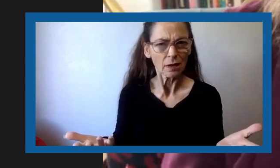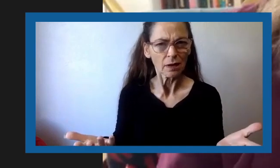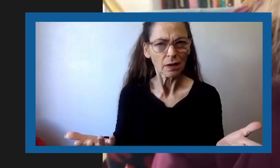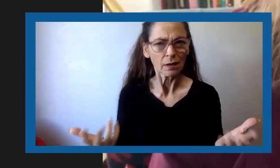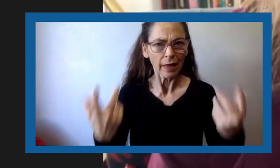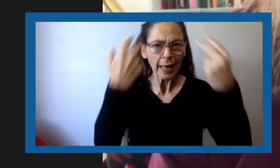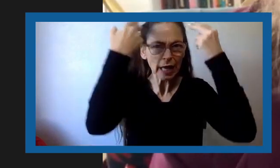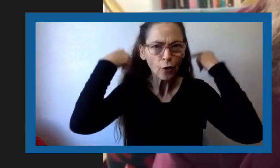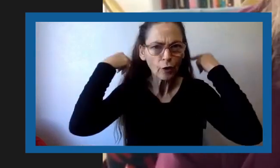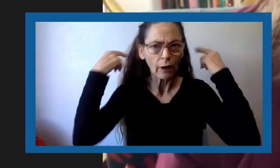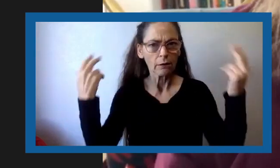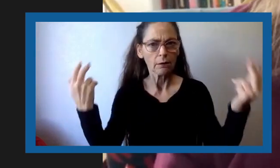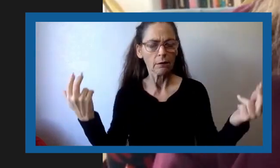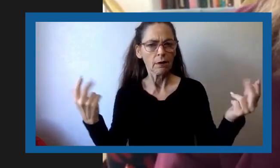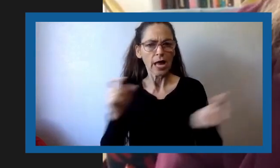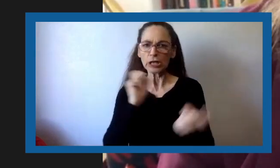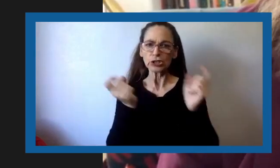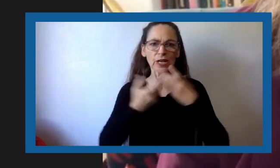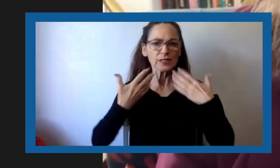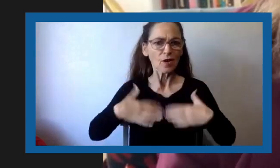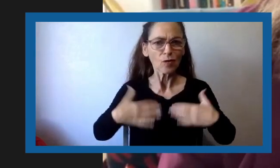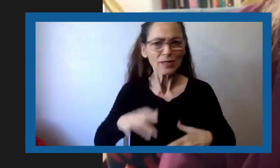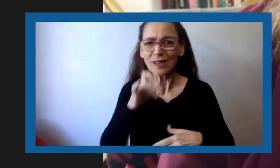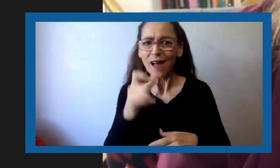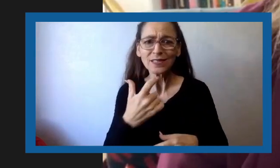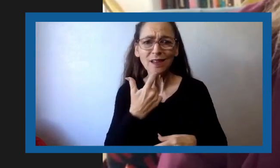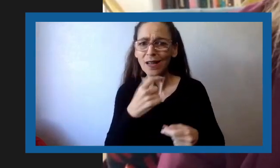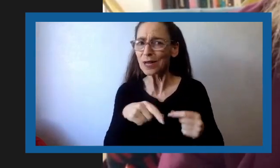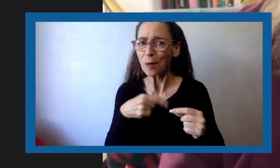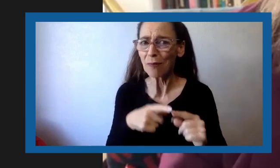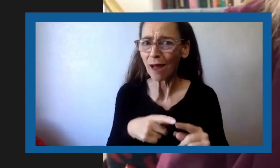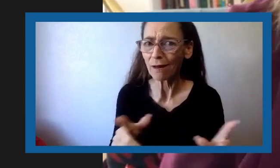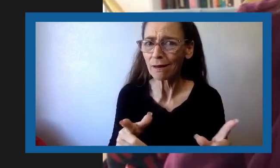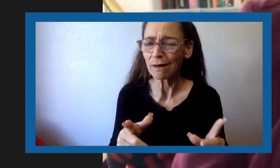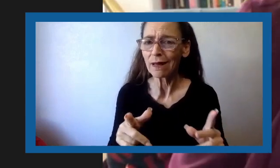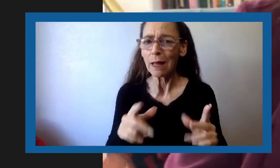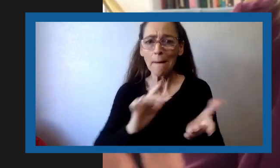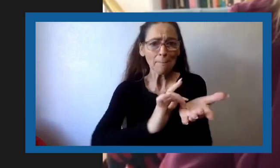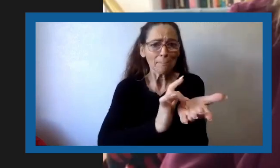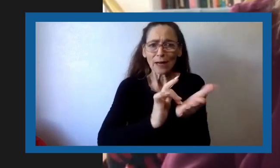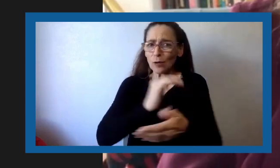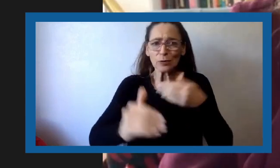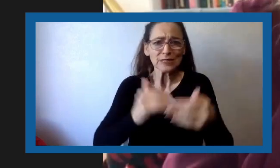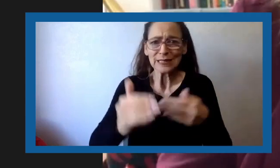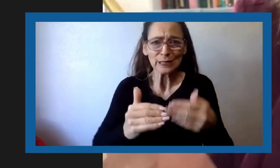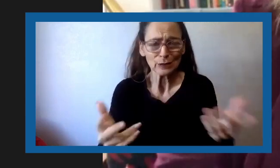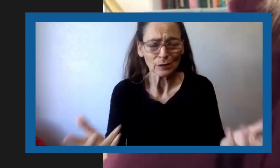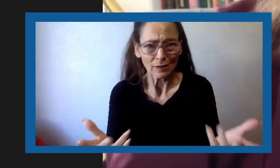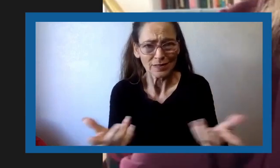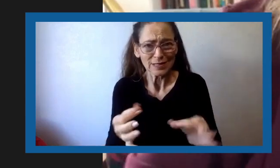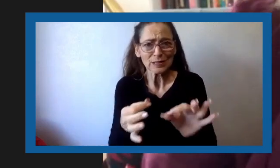haircut or a change of clothing. We're not talking about any sort of medical procedures or anything like that. It's